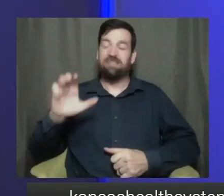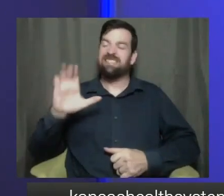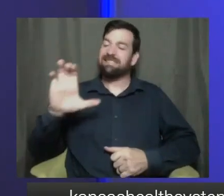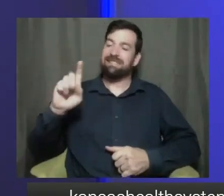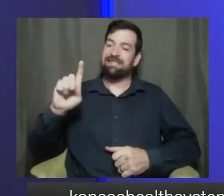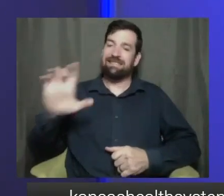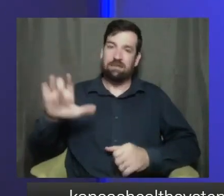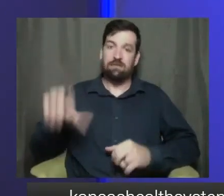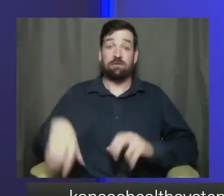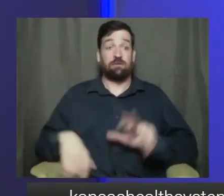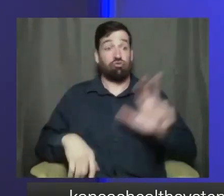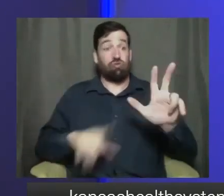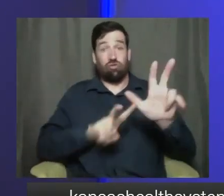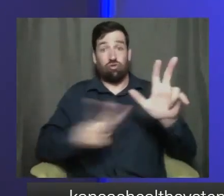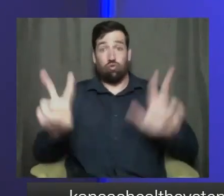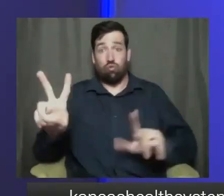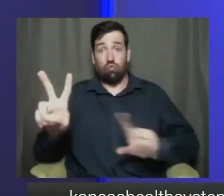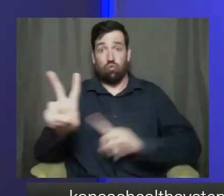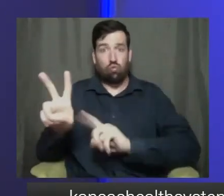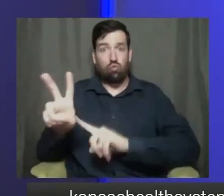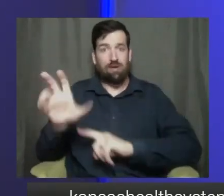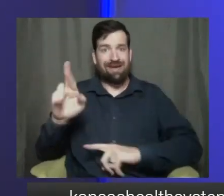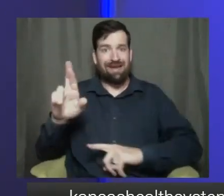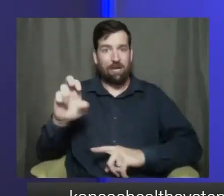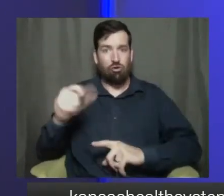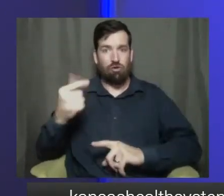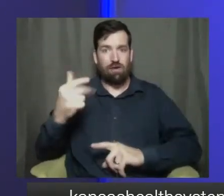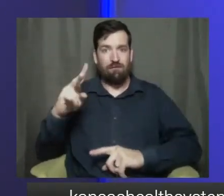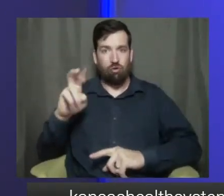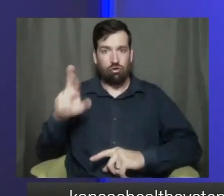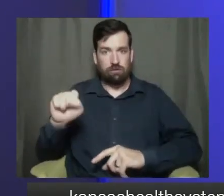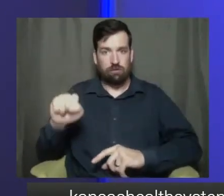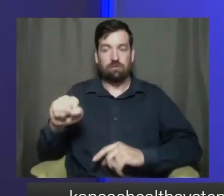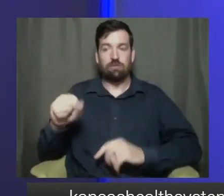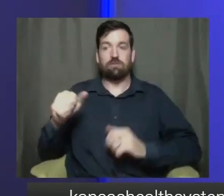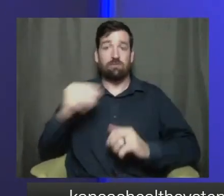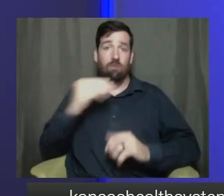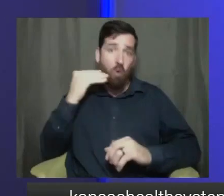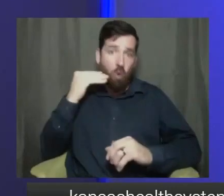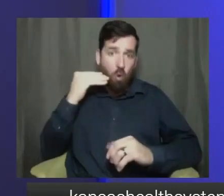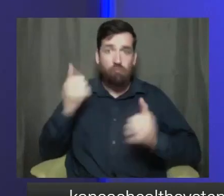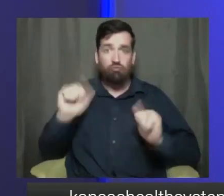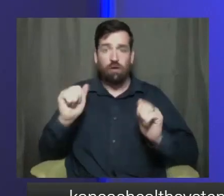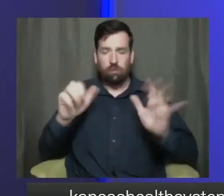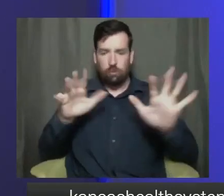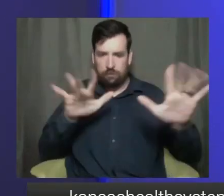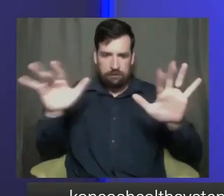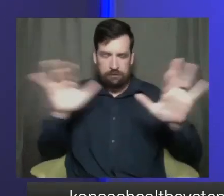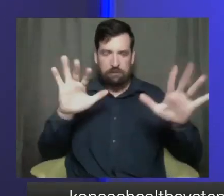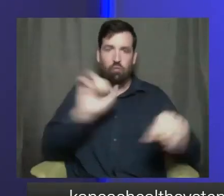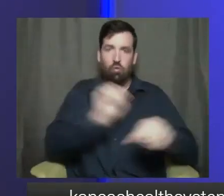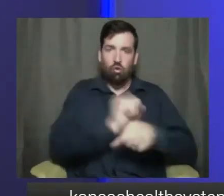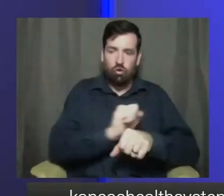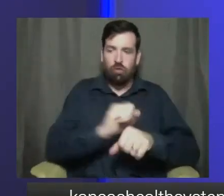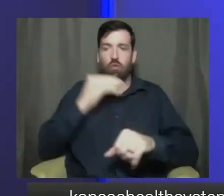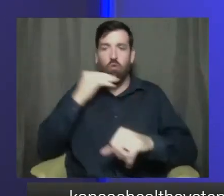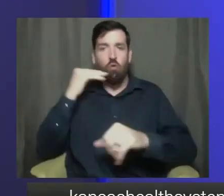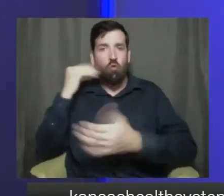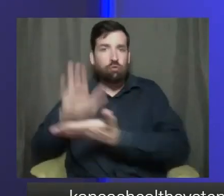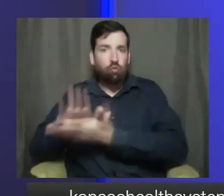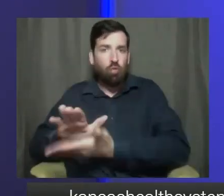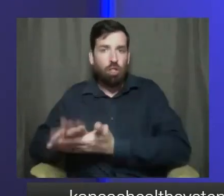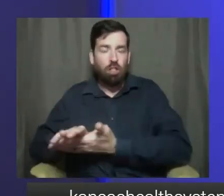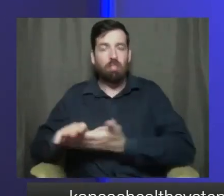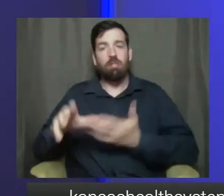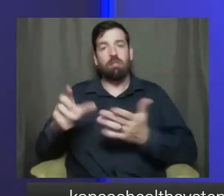during this pandemic, women were at home, they were trying to juggle working and homeschooling and all of their issues, and so they were, of course, missing their